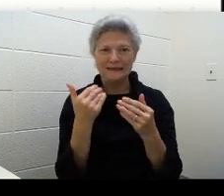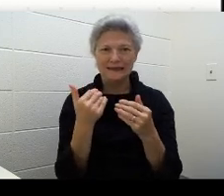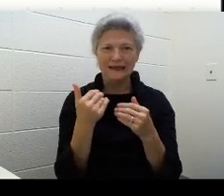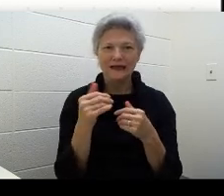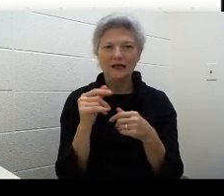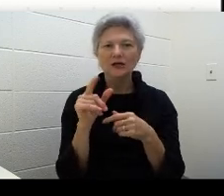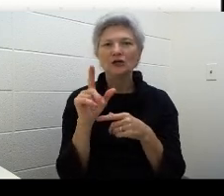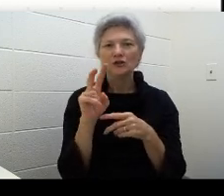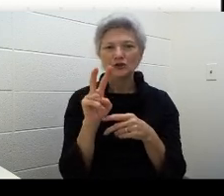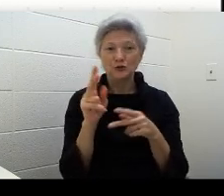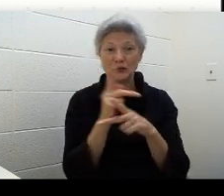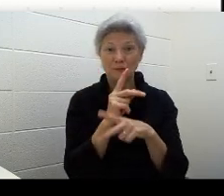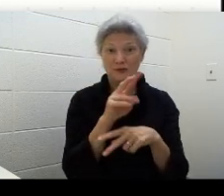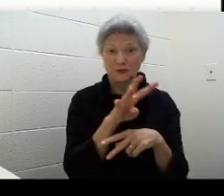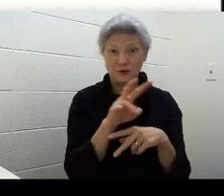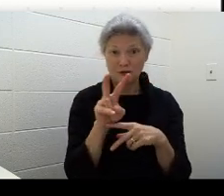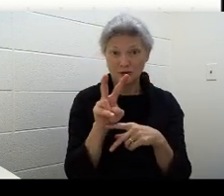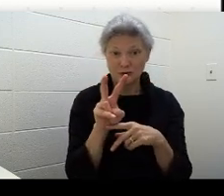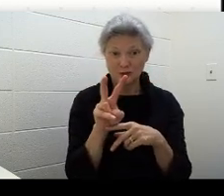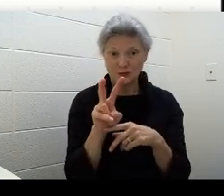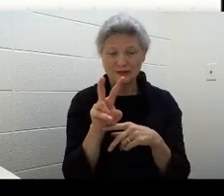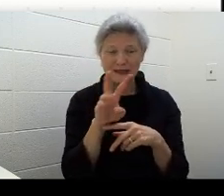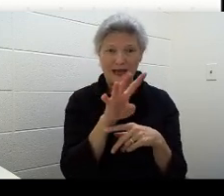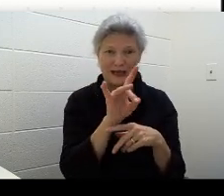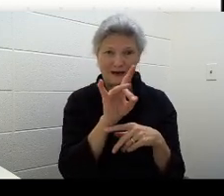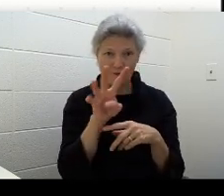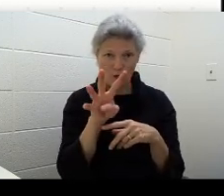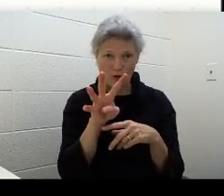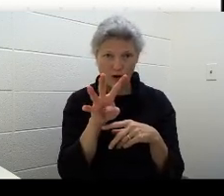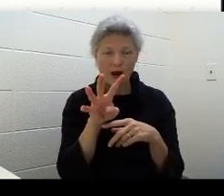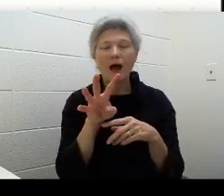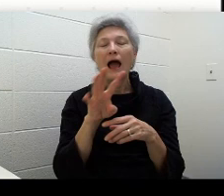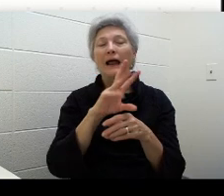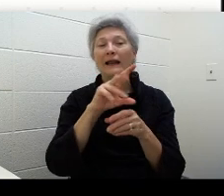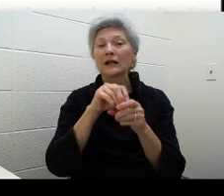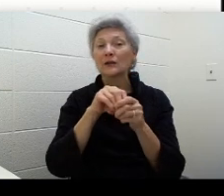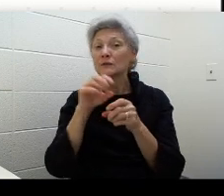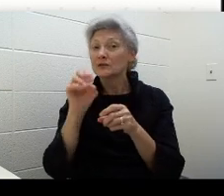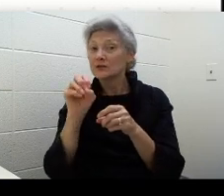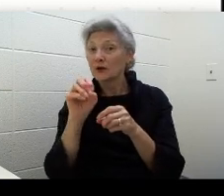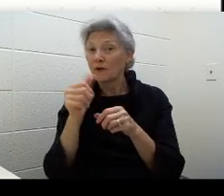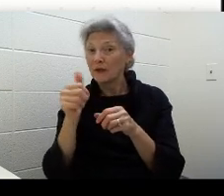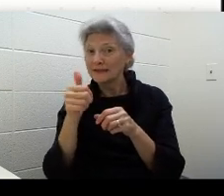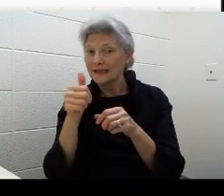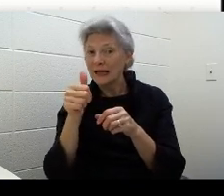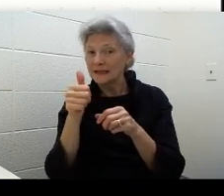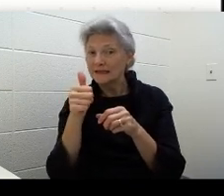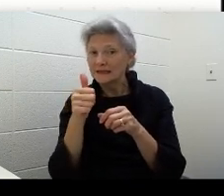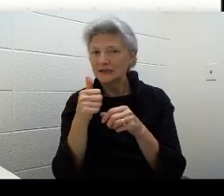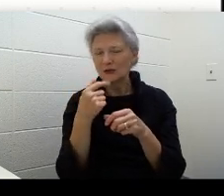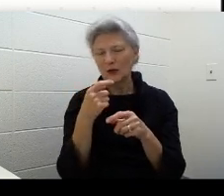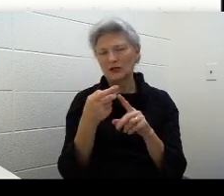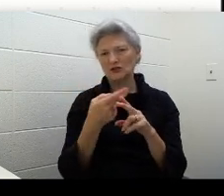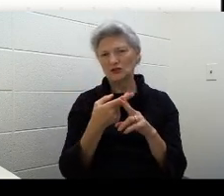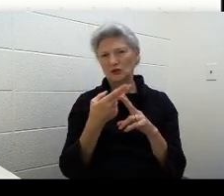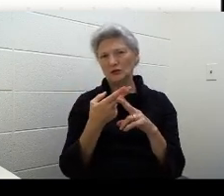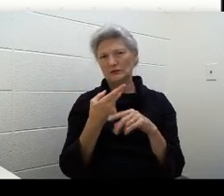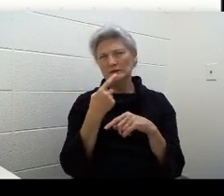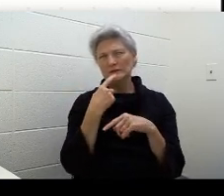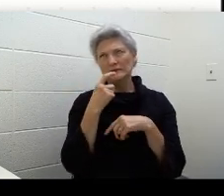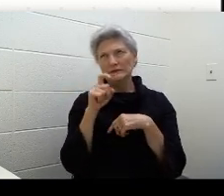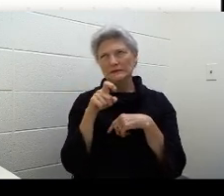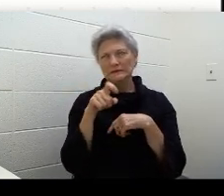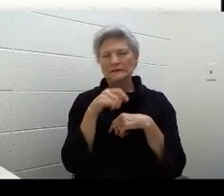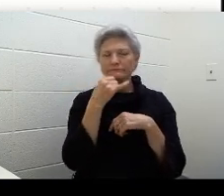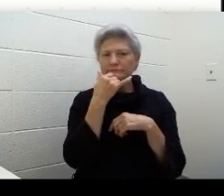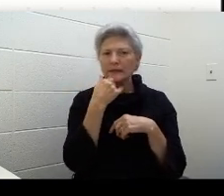answer. So I have 840. And what I should have done, I'm going to do it now, I should have made a quick estimate because I'm looking at the answer thinking,